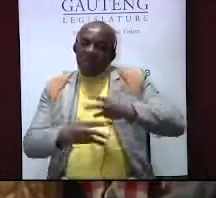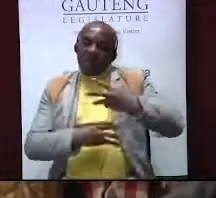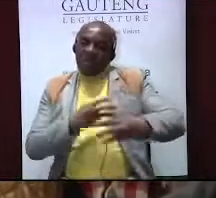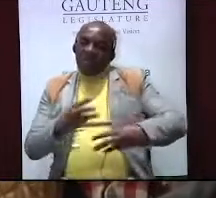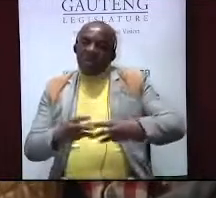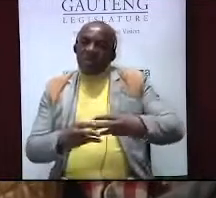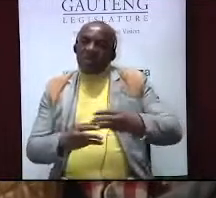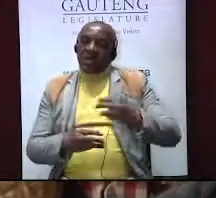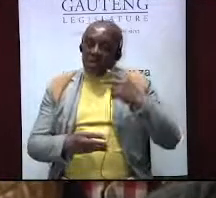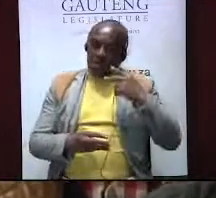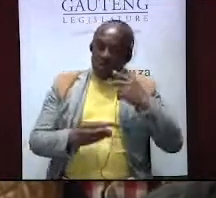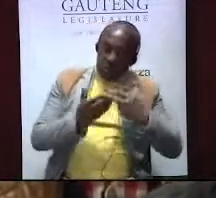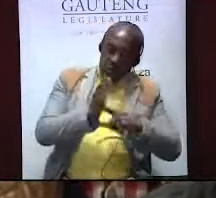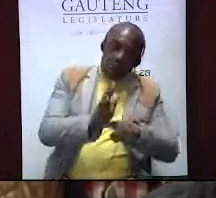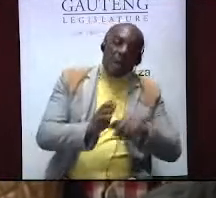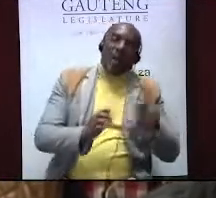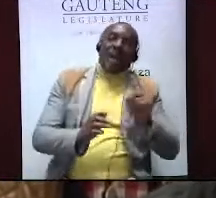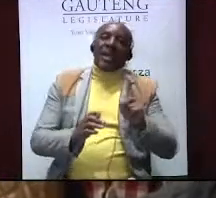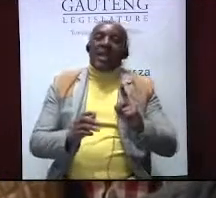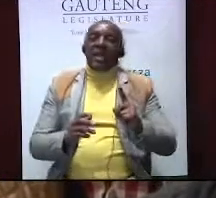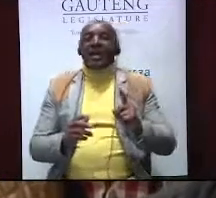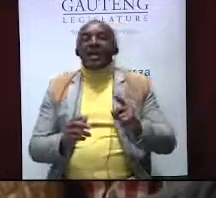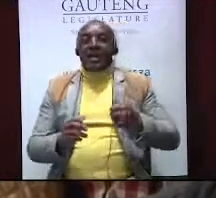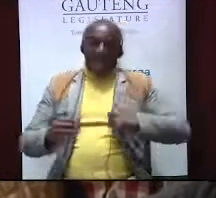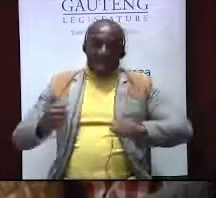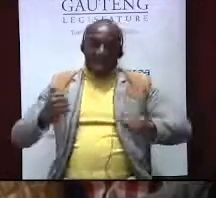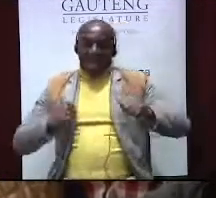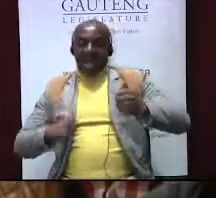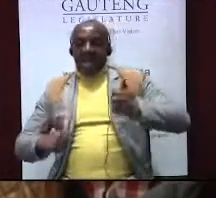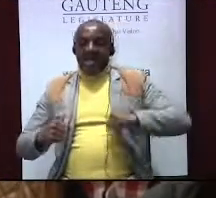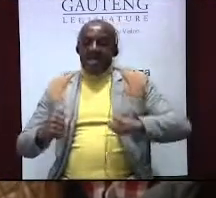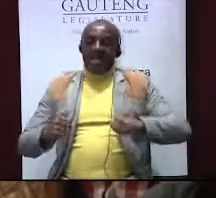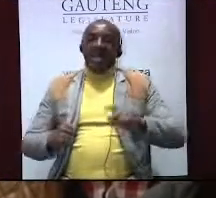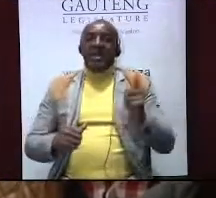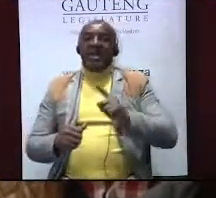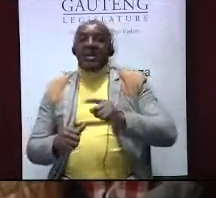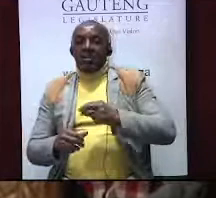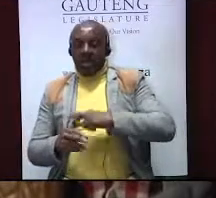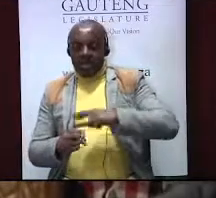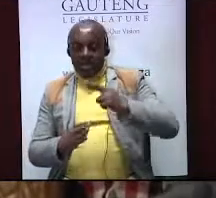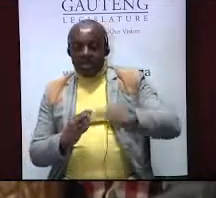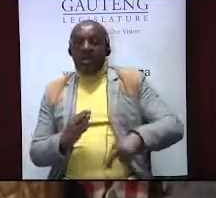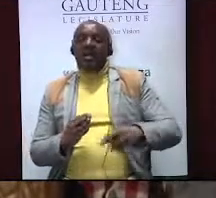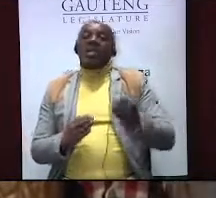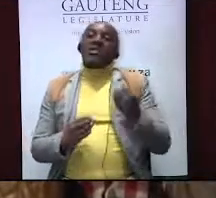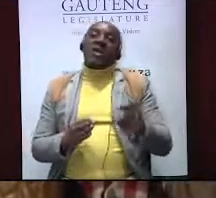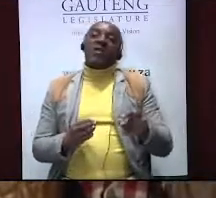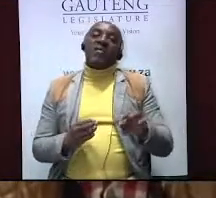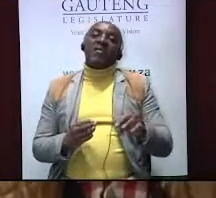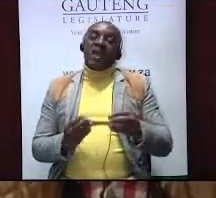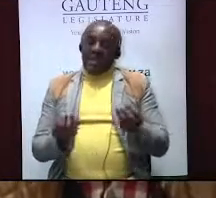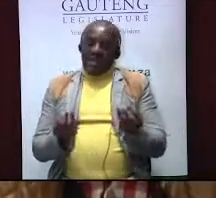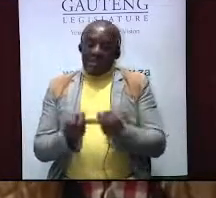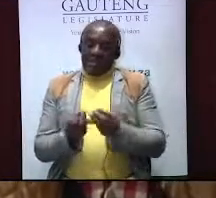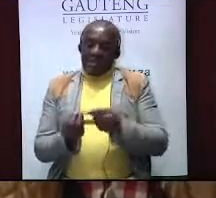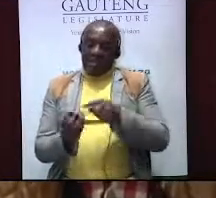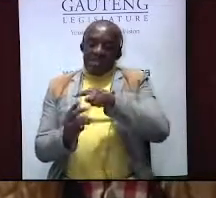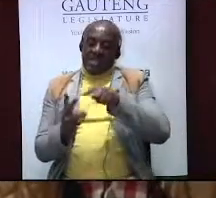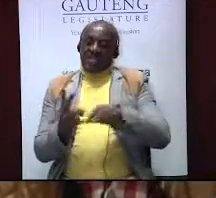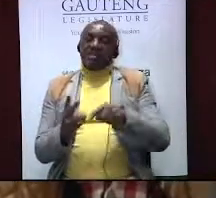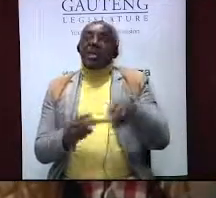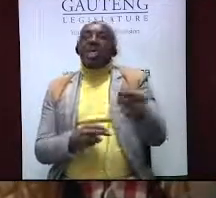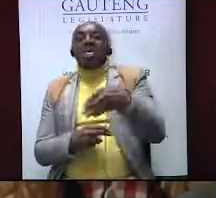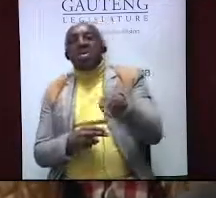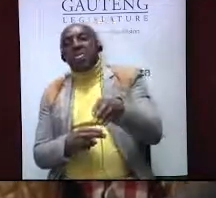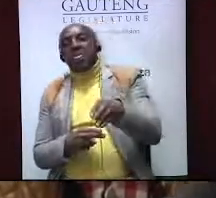bonagala ka the results. Now ha o sena dilo tsa mofuta o ntseng yalo o tshwana le motho o a leng mo motlhakeng